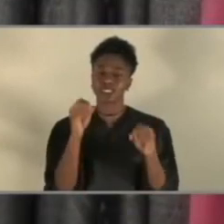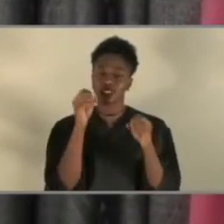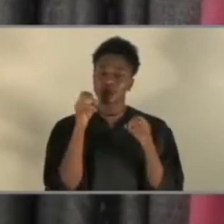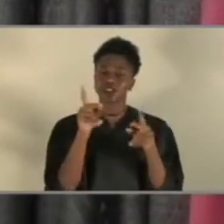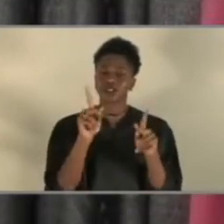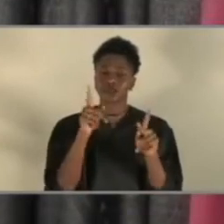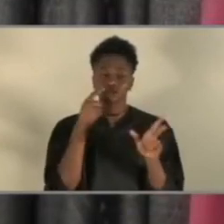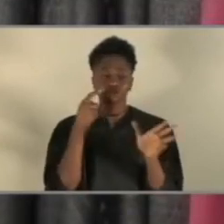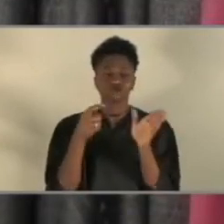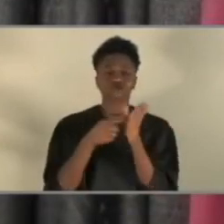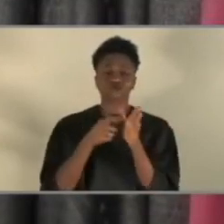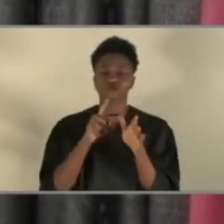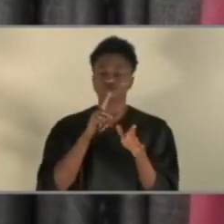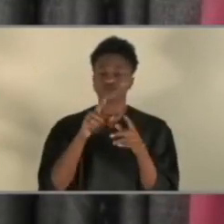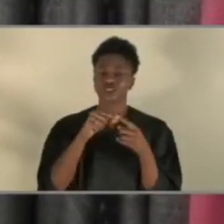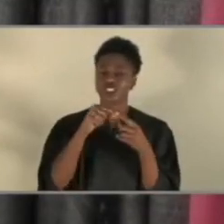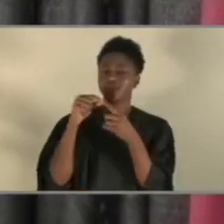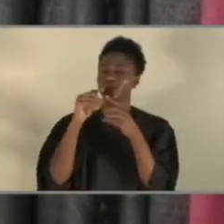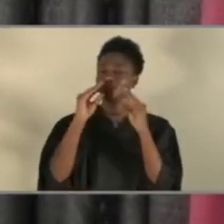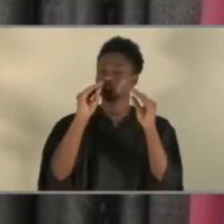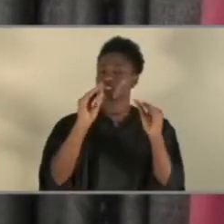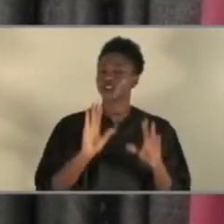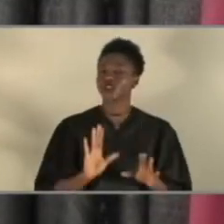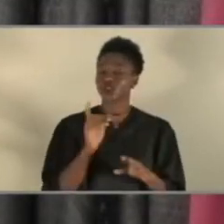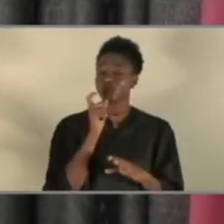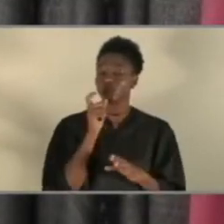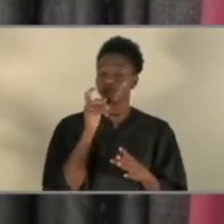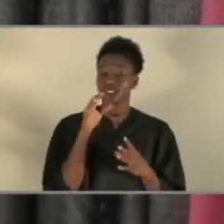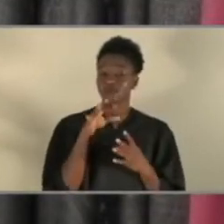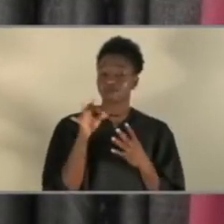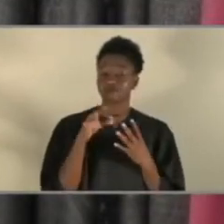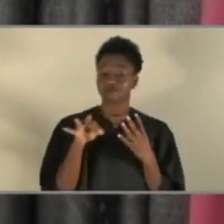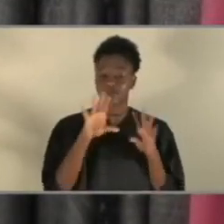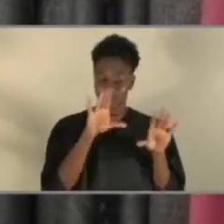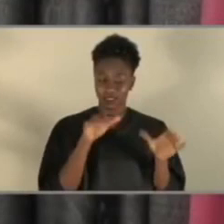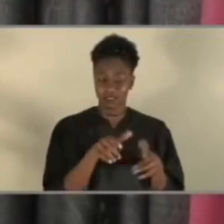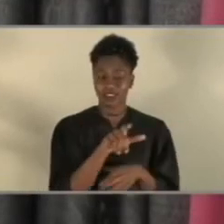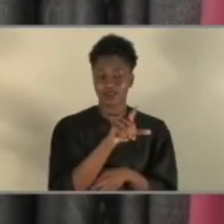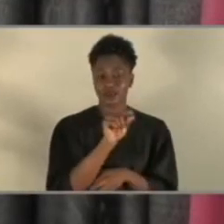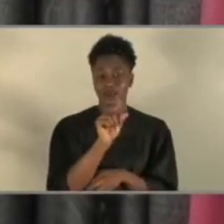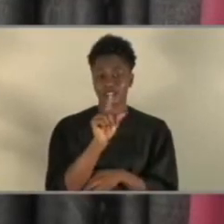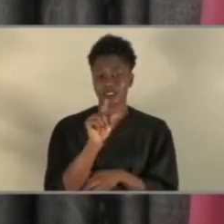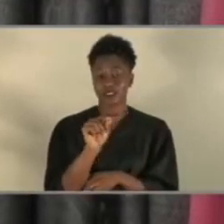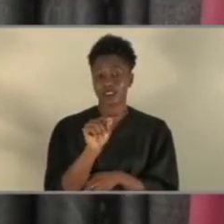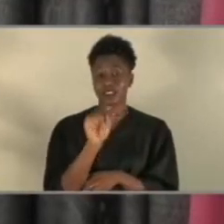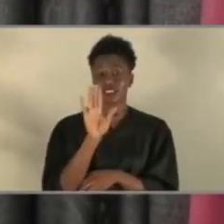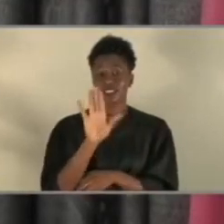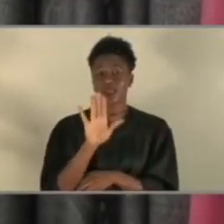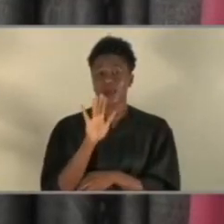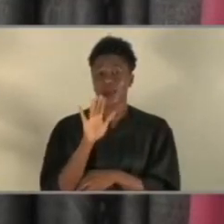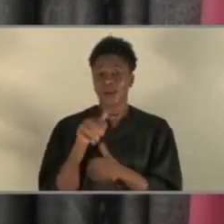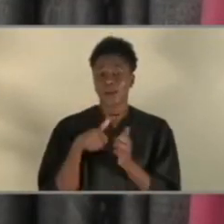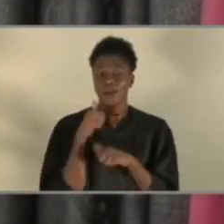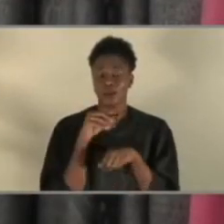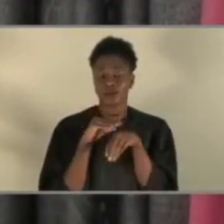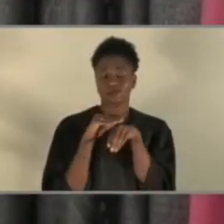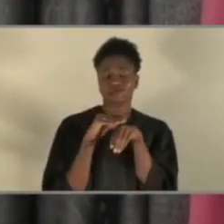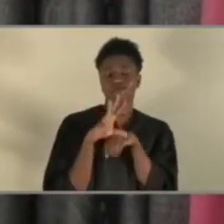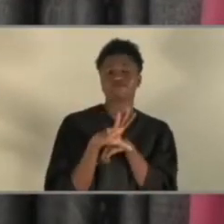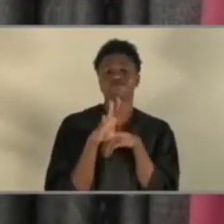recognize a very special teacher who has been selected by the class of 2020 as their most inspirational